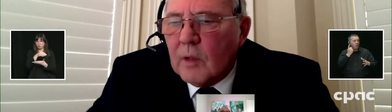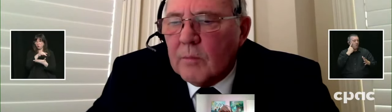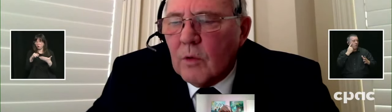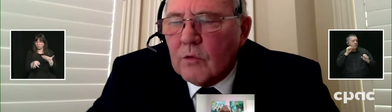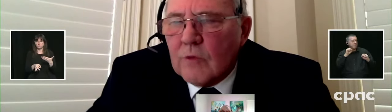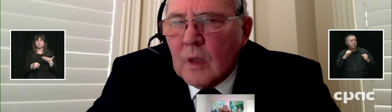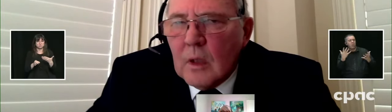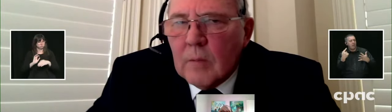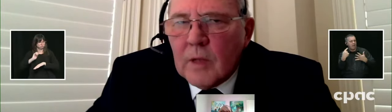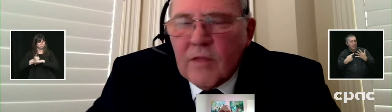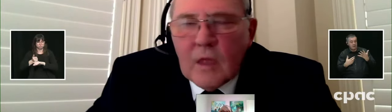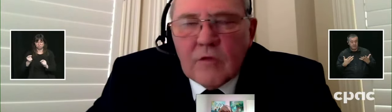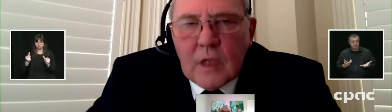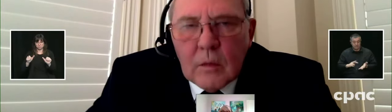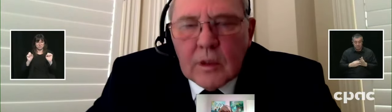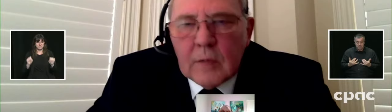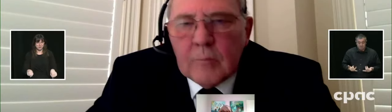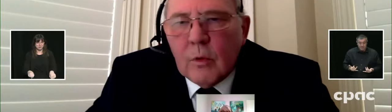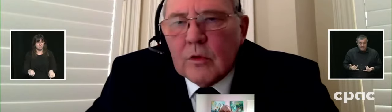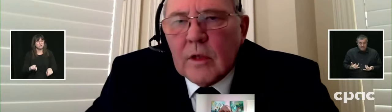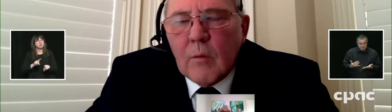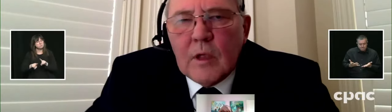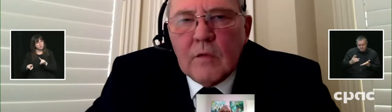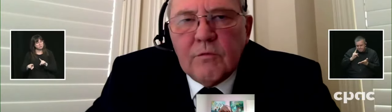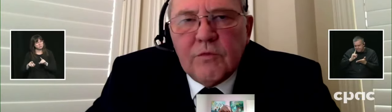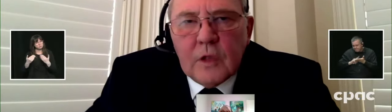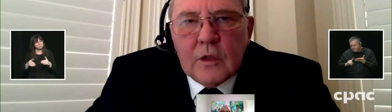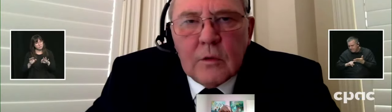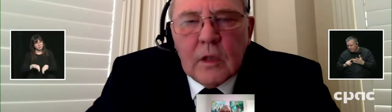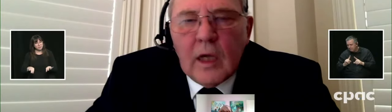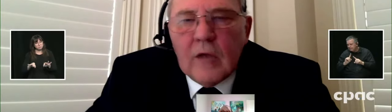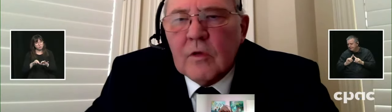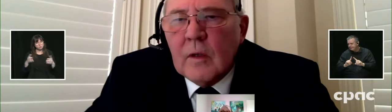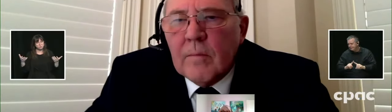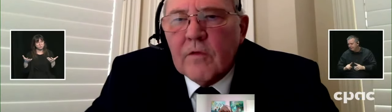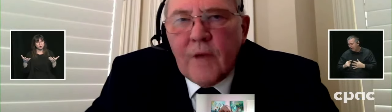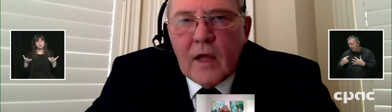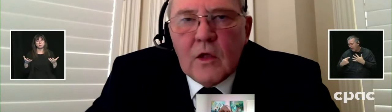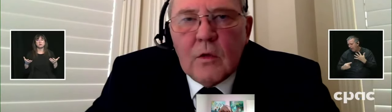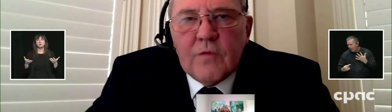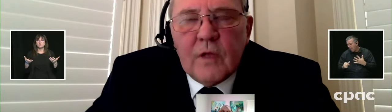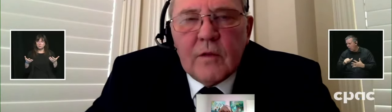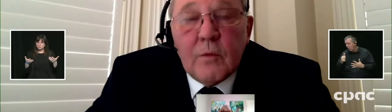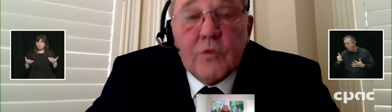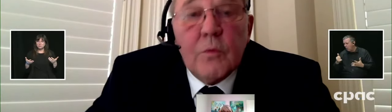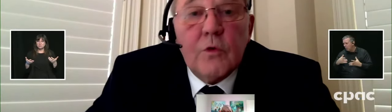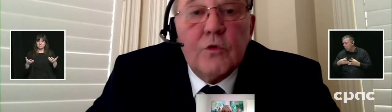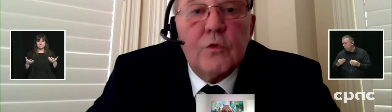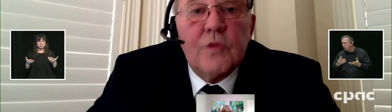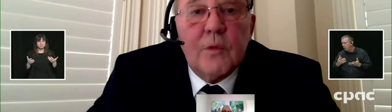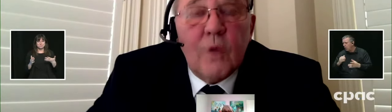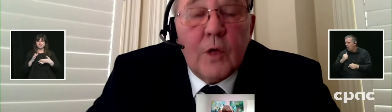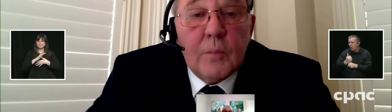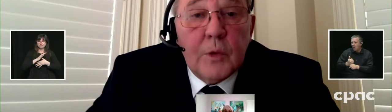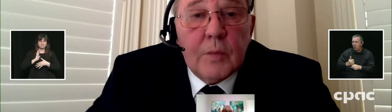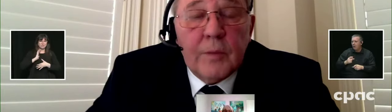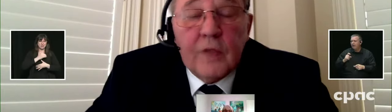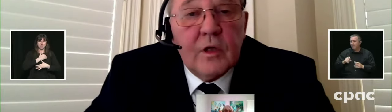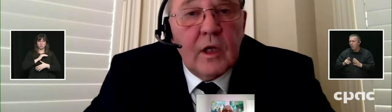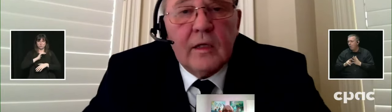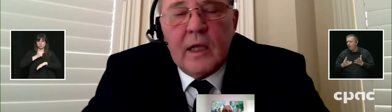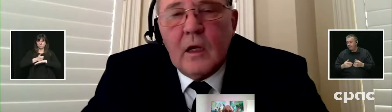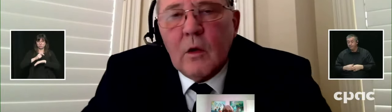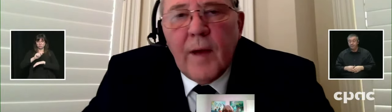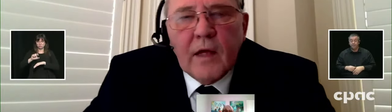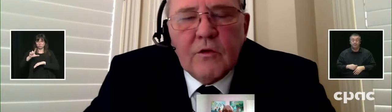can be imposed. But I think it's equally important that we fully utilize the value of the most important tools that we've already put in